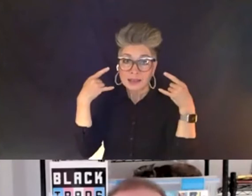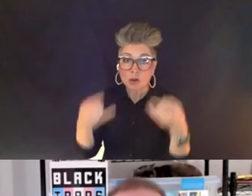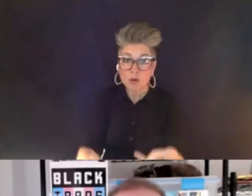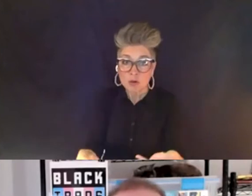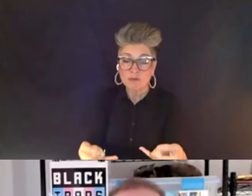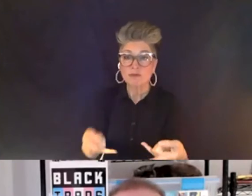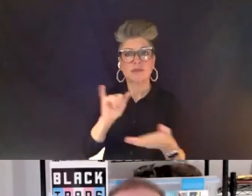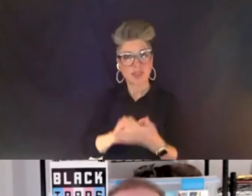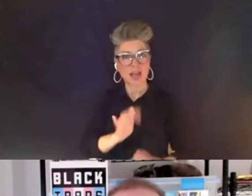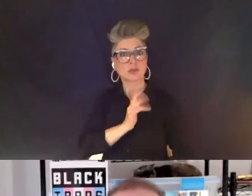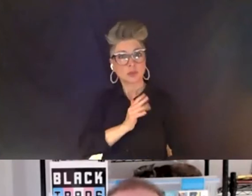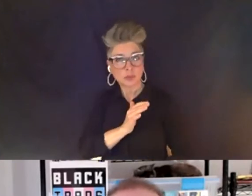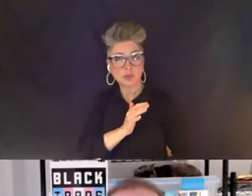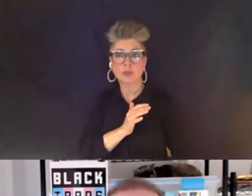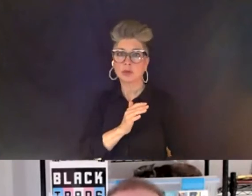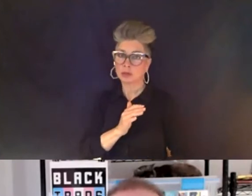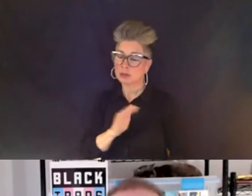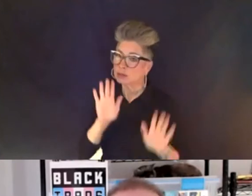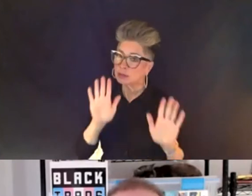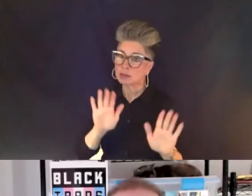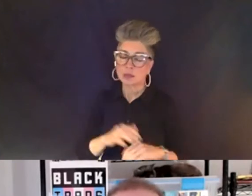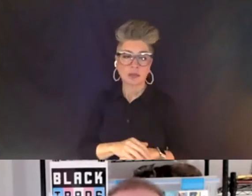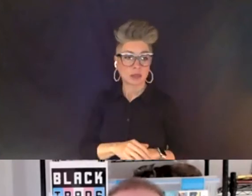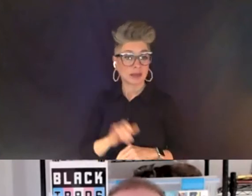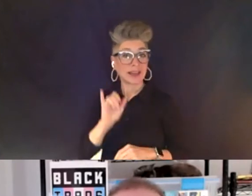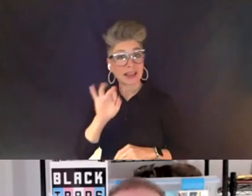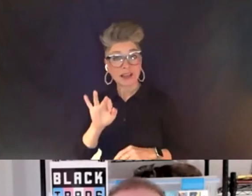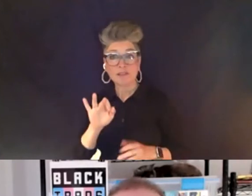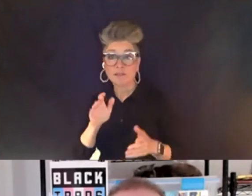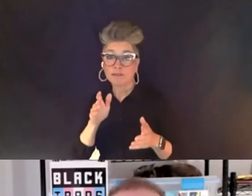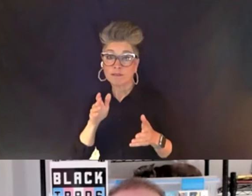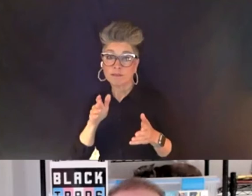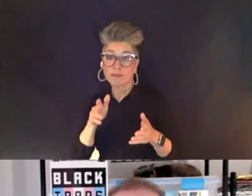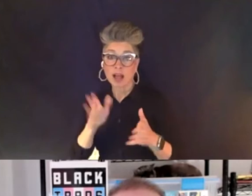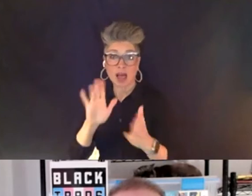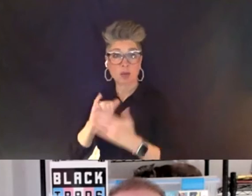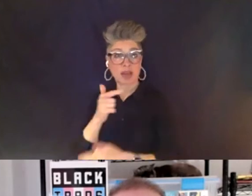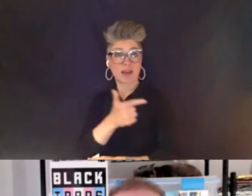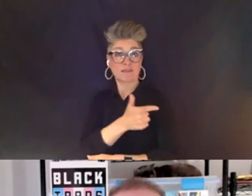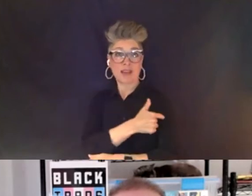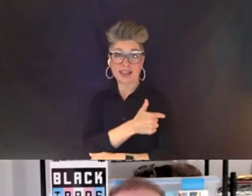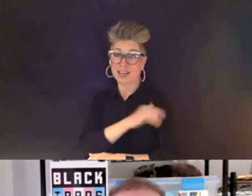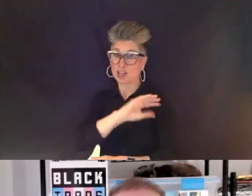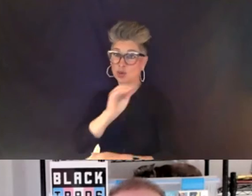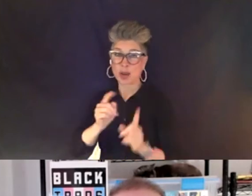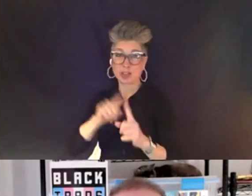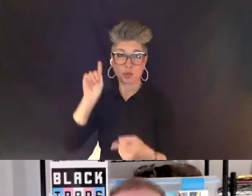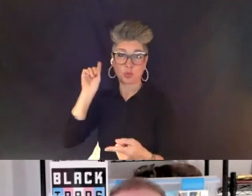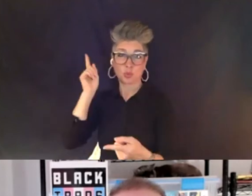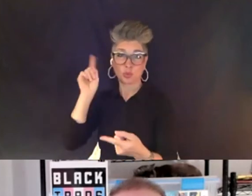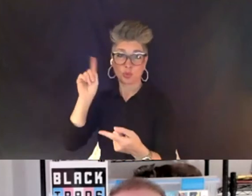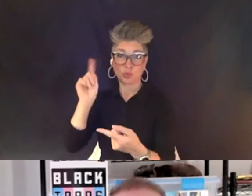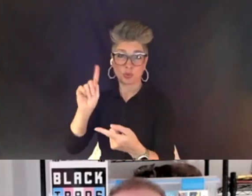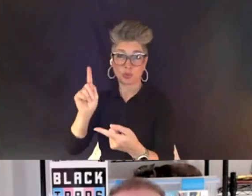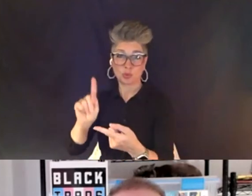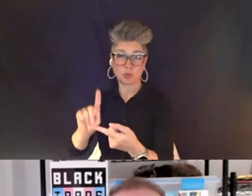deal. If we allow that vaccination rate to wane and to just kind of putter out,